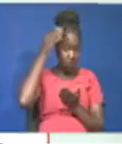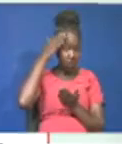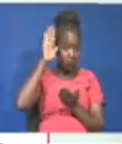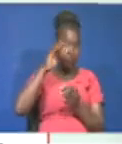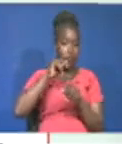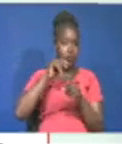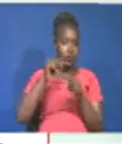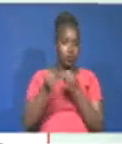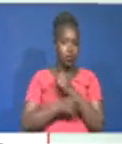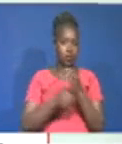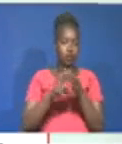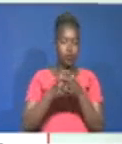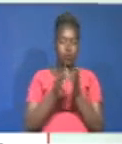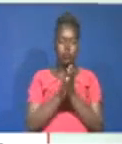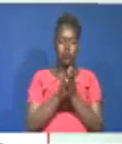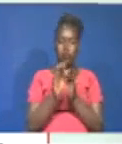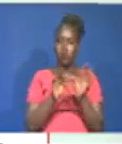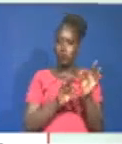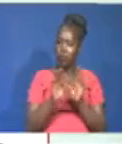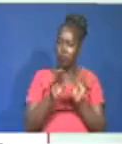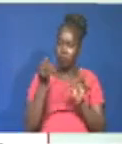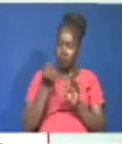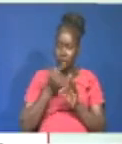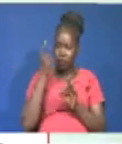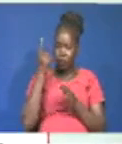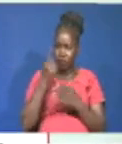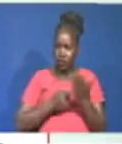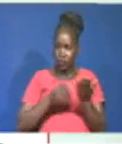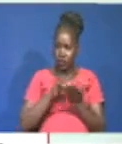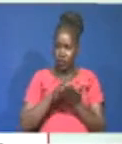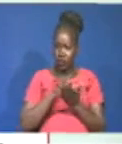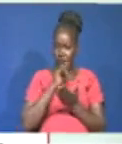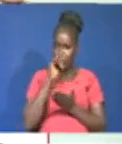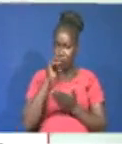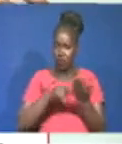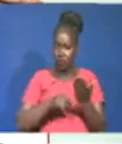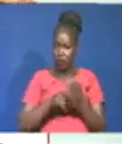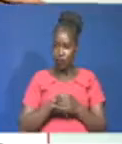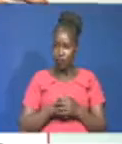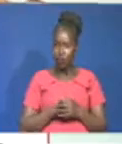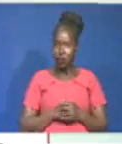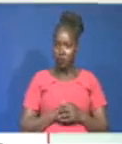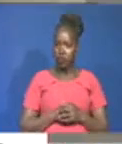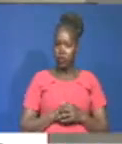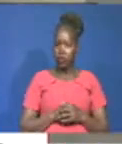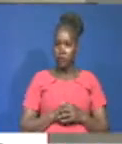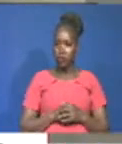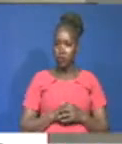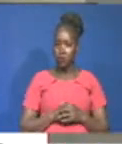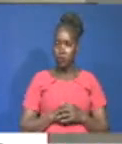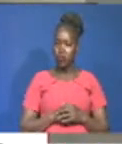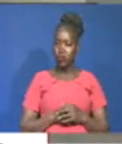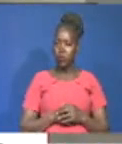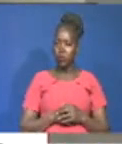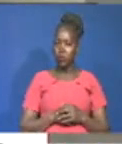let's start off by demystifying and understanding what Spina Bifida is all about. We'll start off with you, Madam Mutinda. In